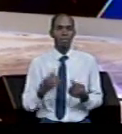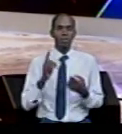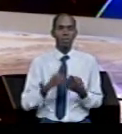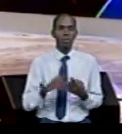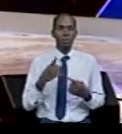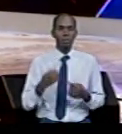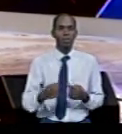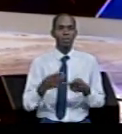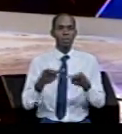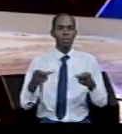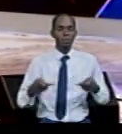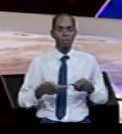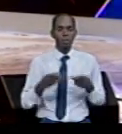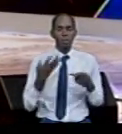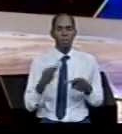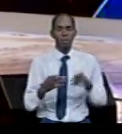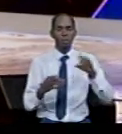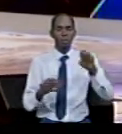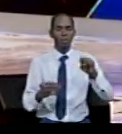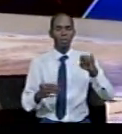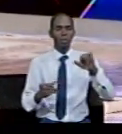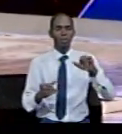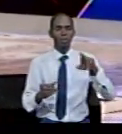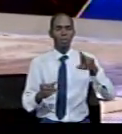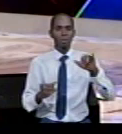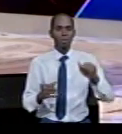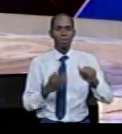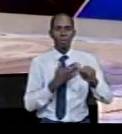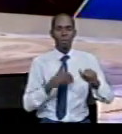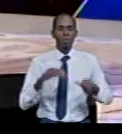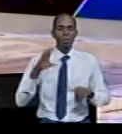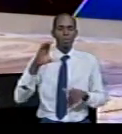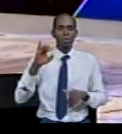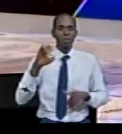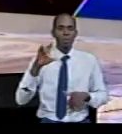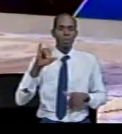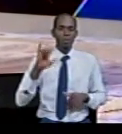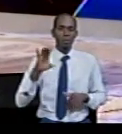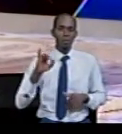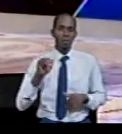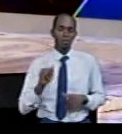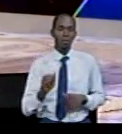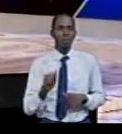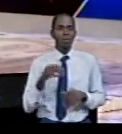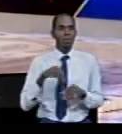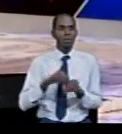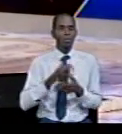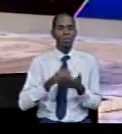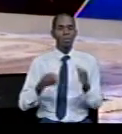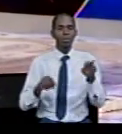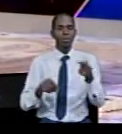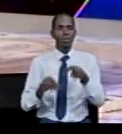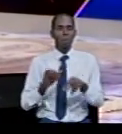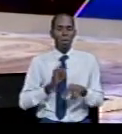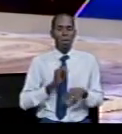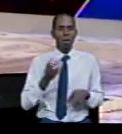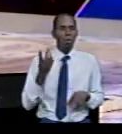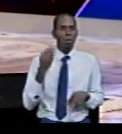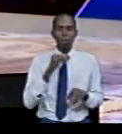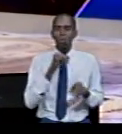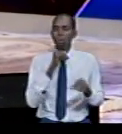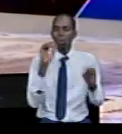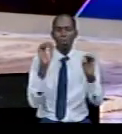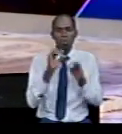the regions of Syria and Cilicia. And then in verse 22, and was unknown by